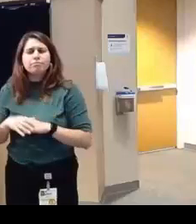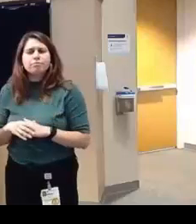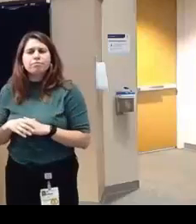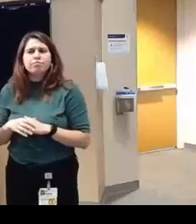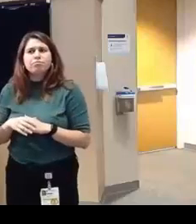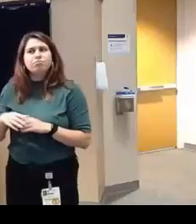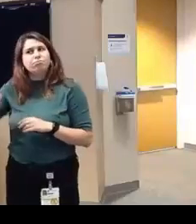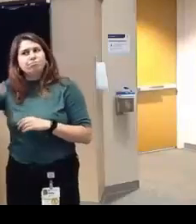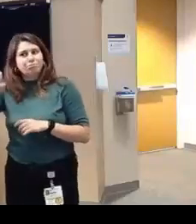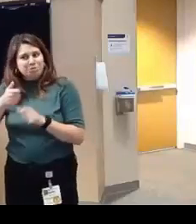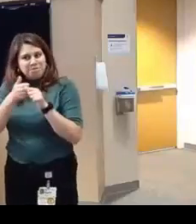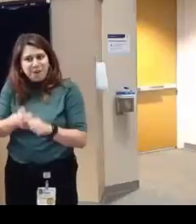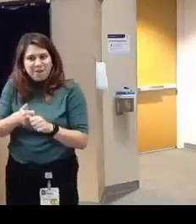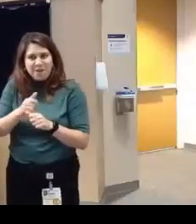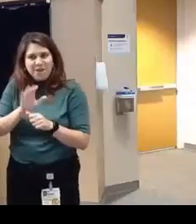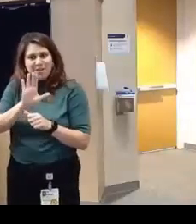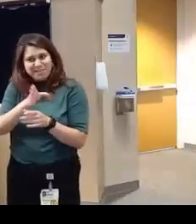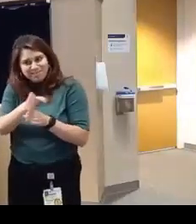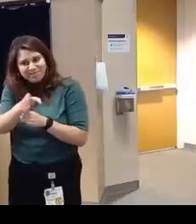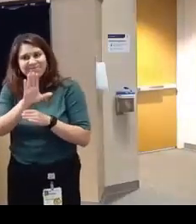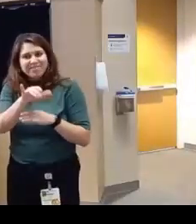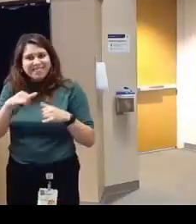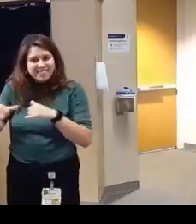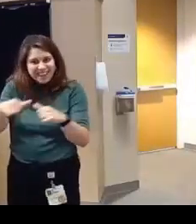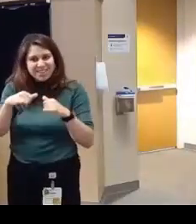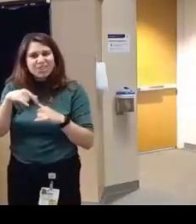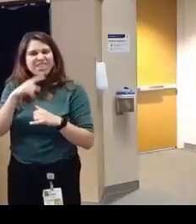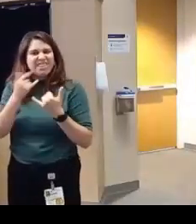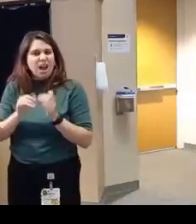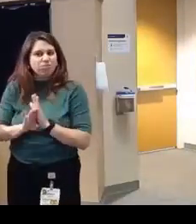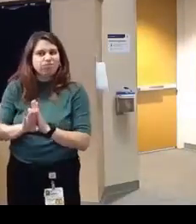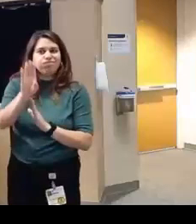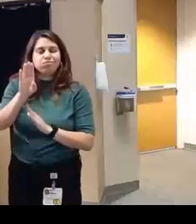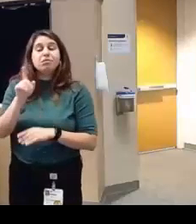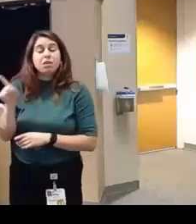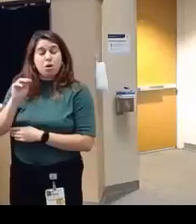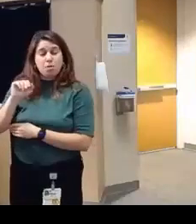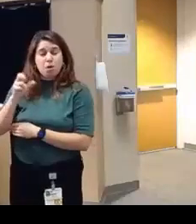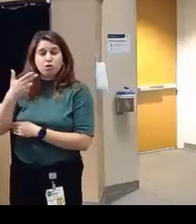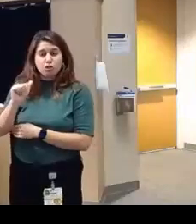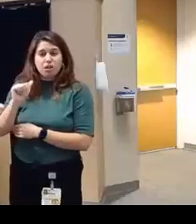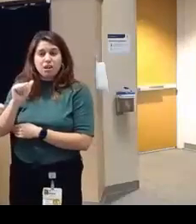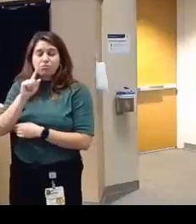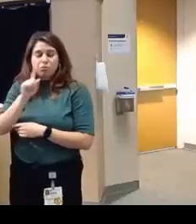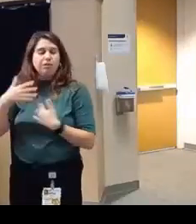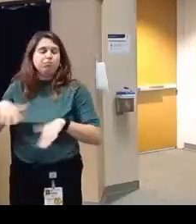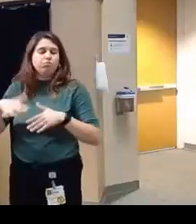that people should stick to. This is a really growing area that Marsha is one of the leaders in the United States